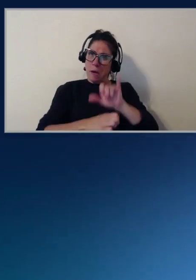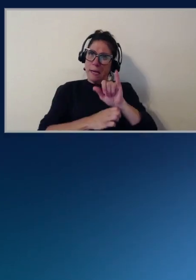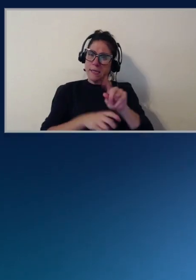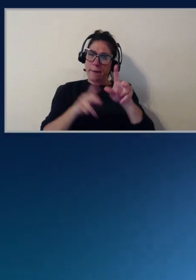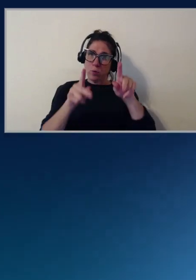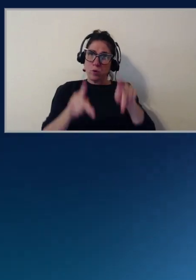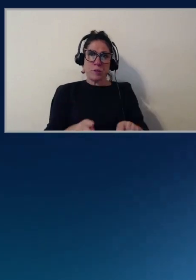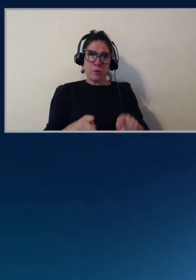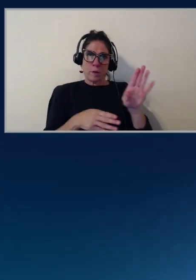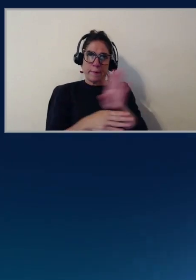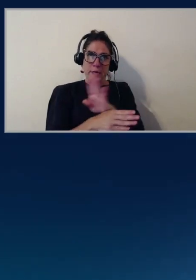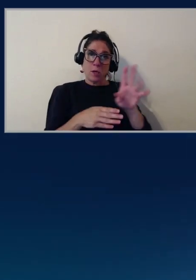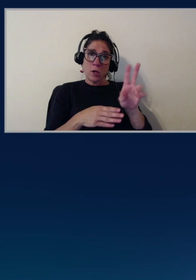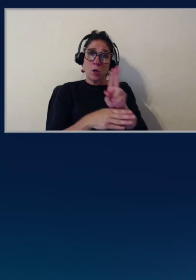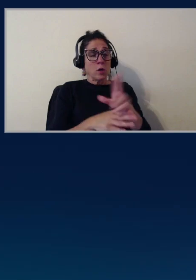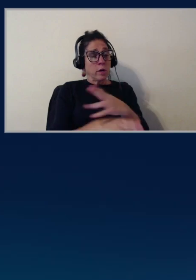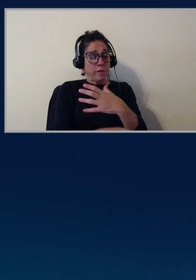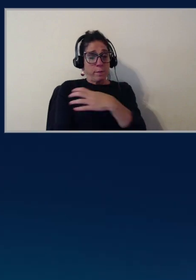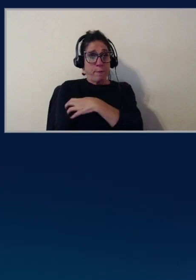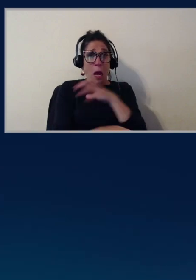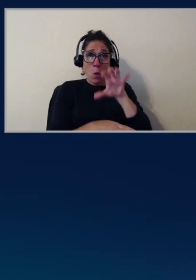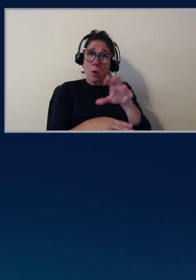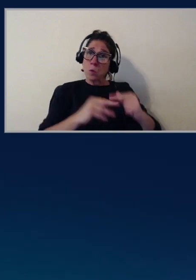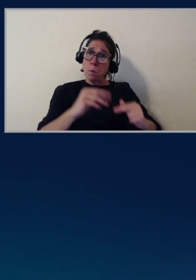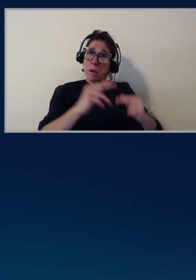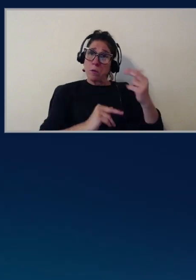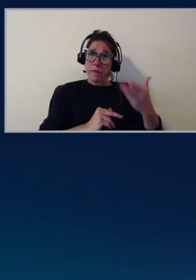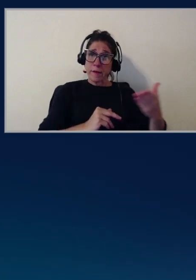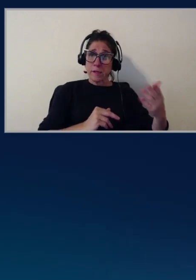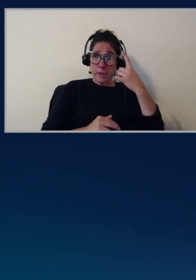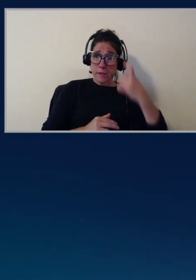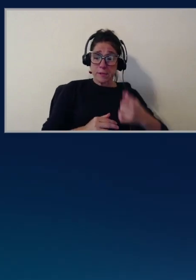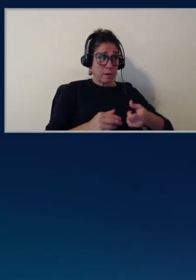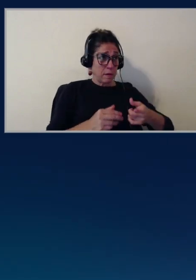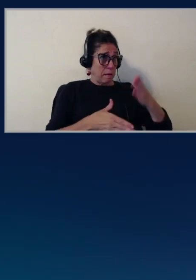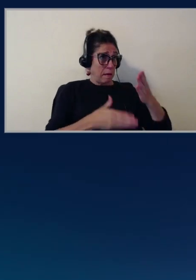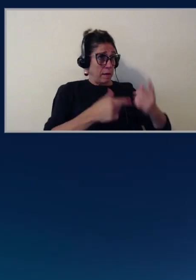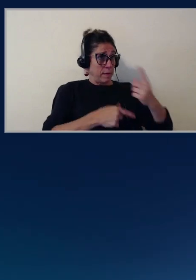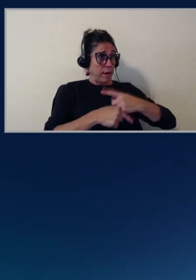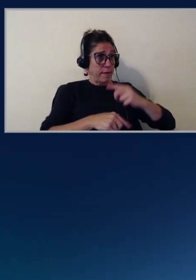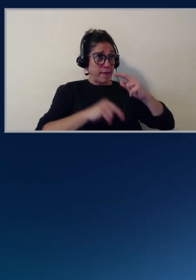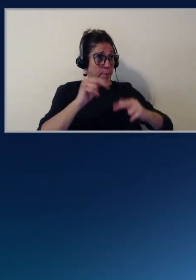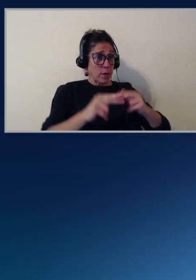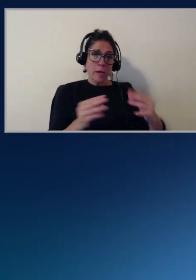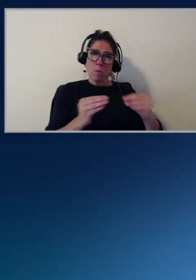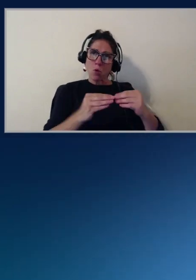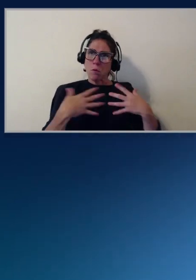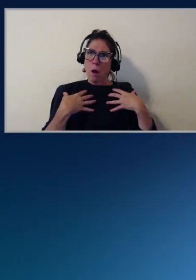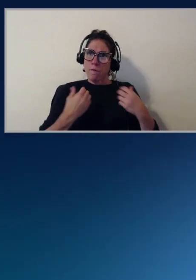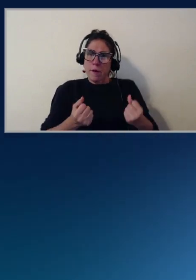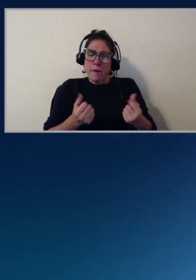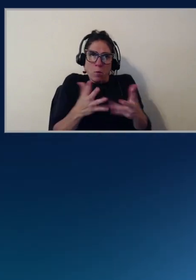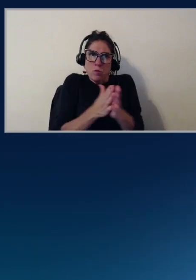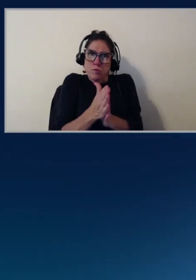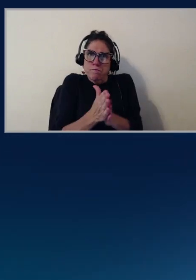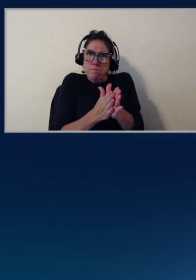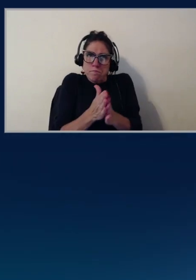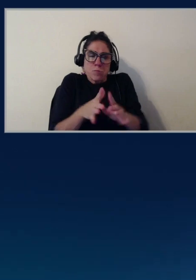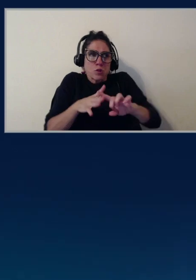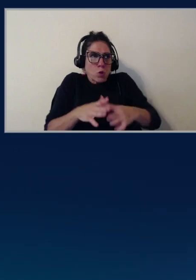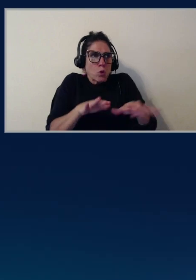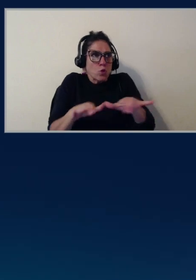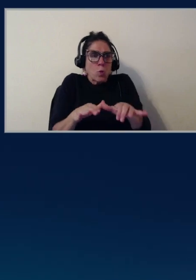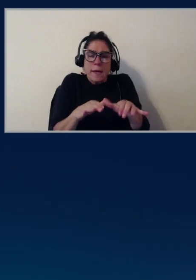ask these questions and feel empowered to go build things, because at the end of the day, they go and build, they get more confident, they want to start doing more things, and at the end of the